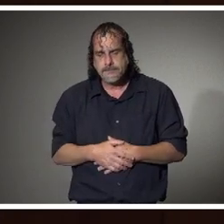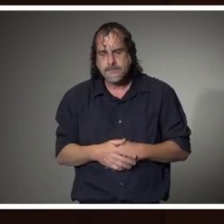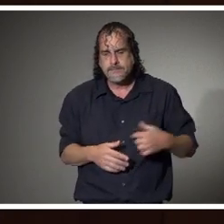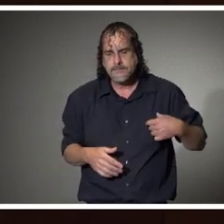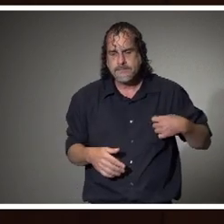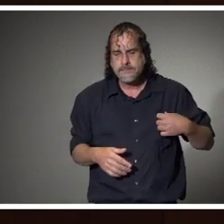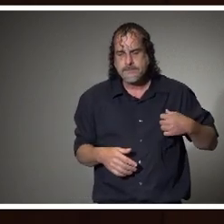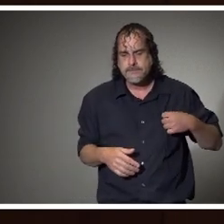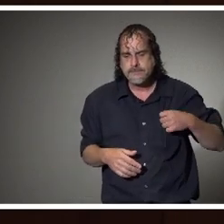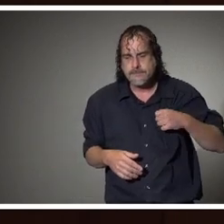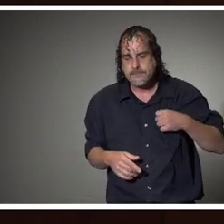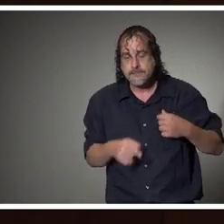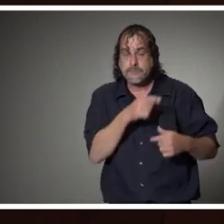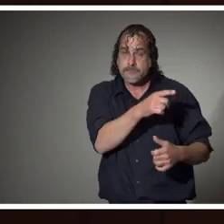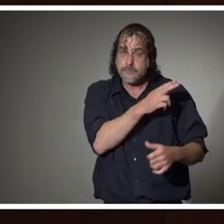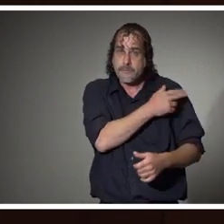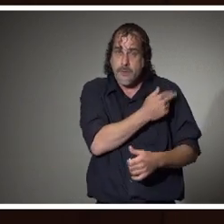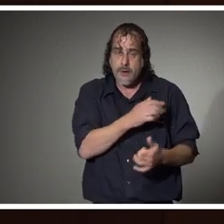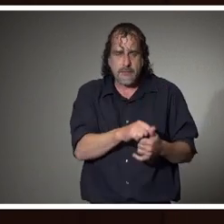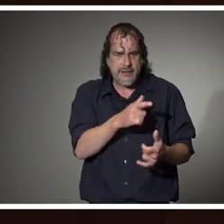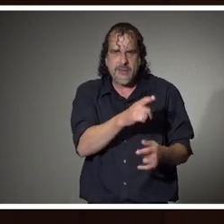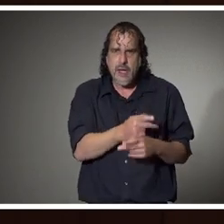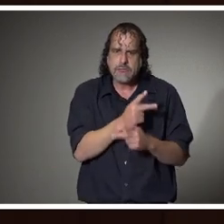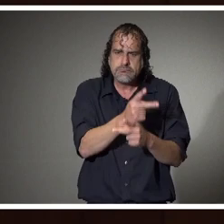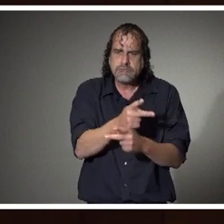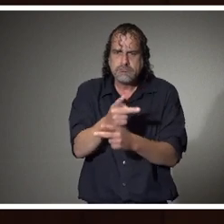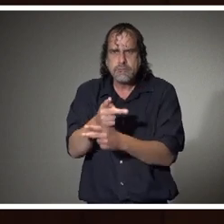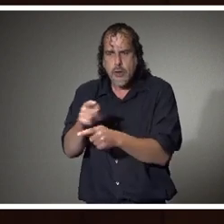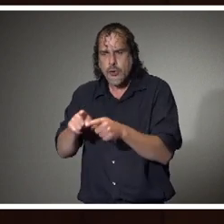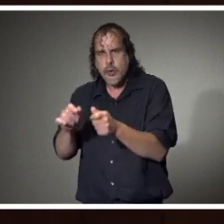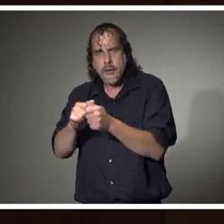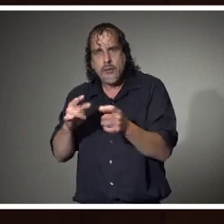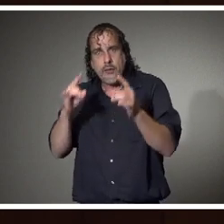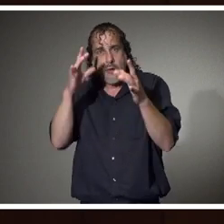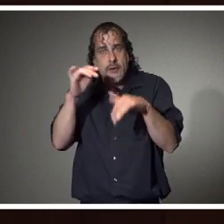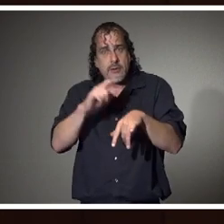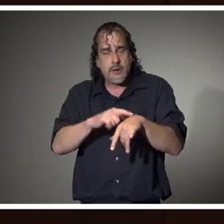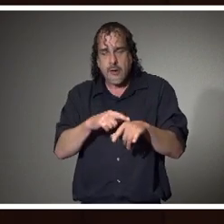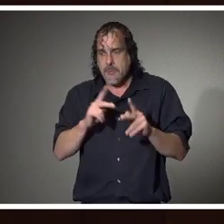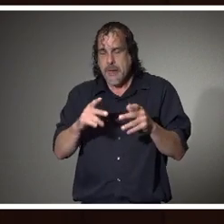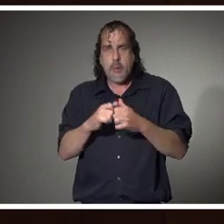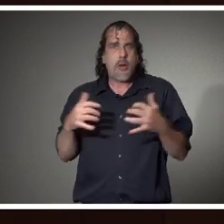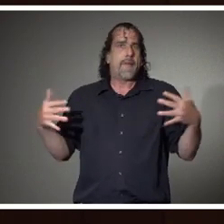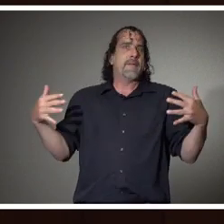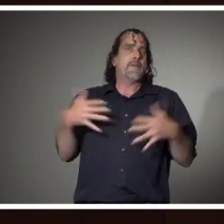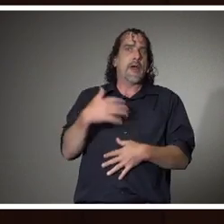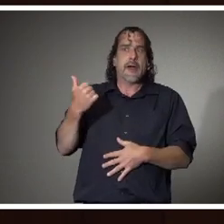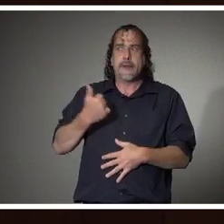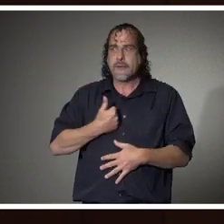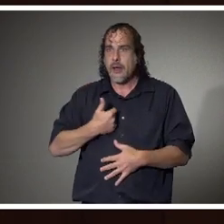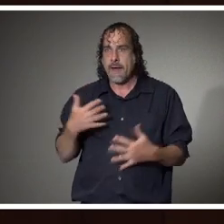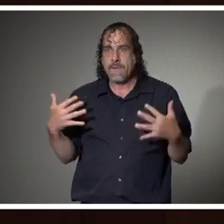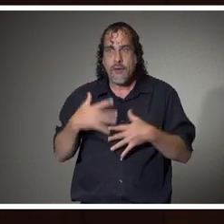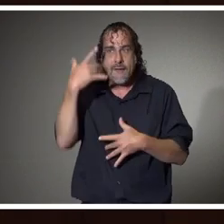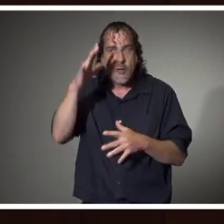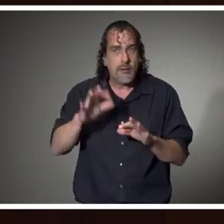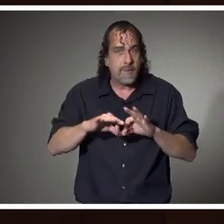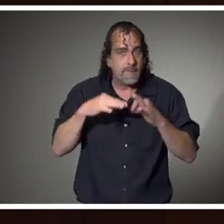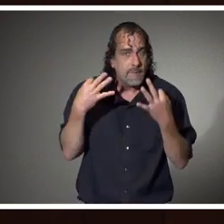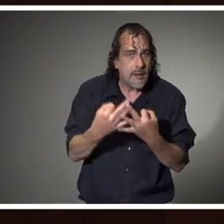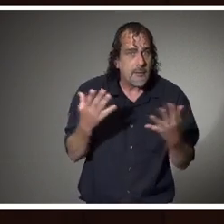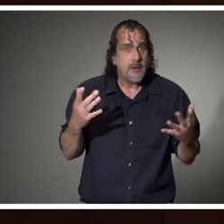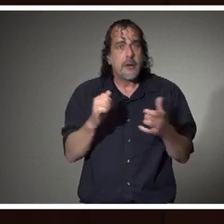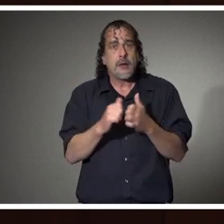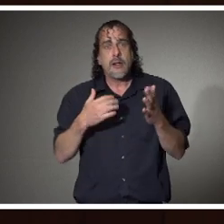been provided there during this trying times when everybody is so afraid. They're afraid for themselves. They're afraid for their families. And, you know, the